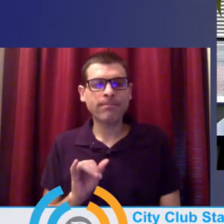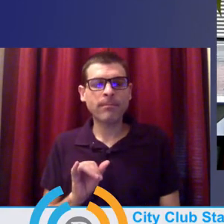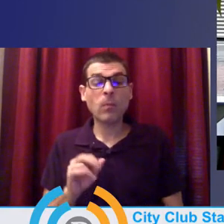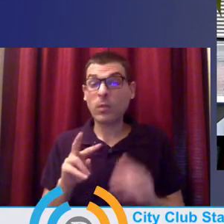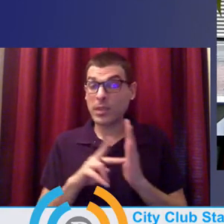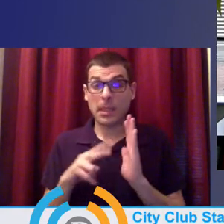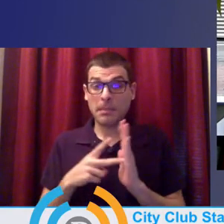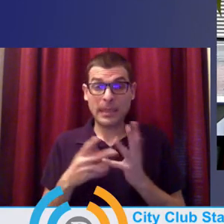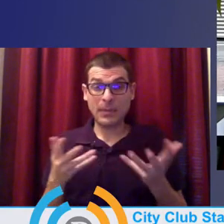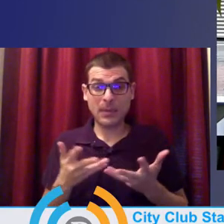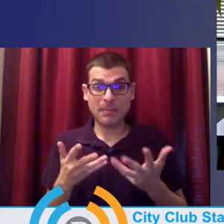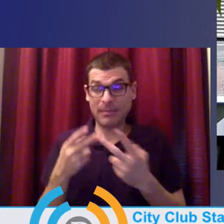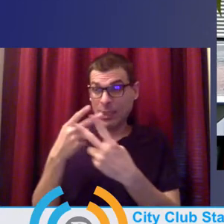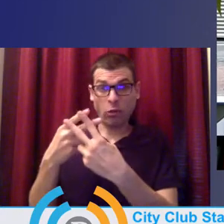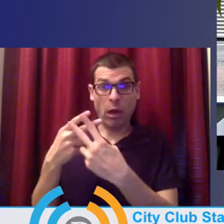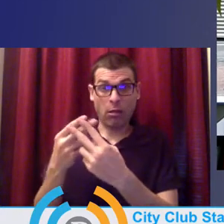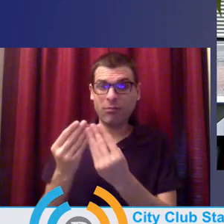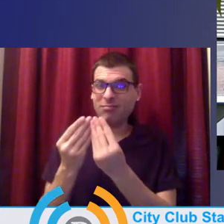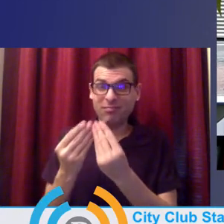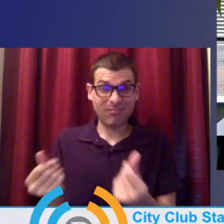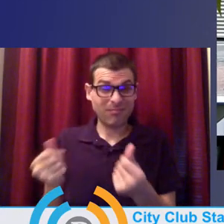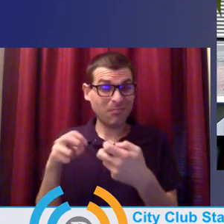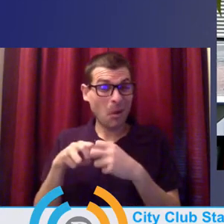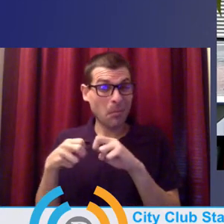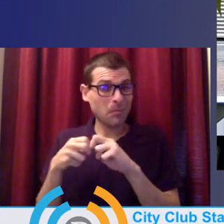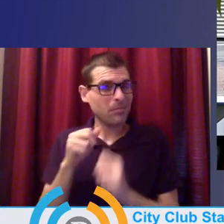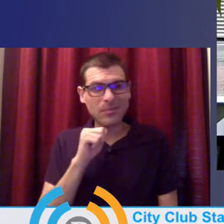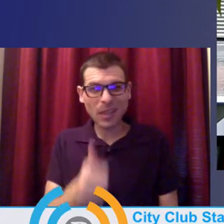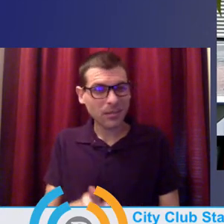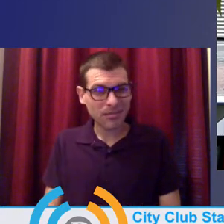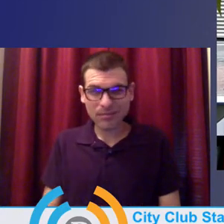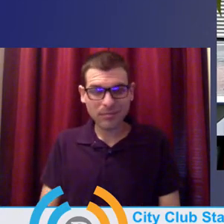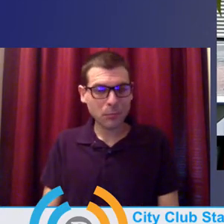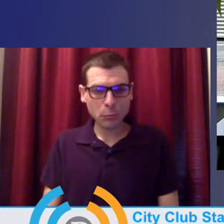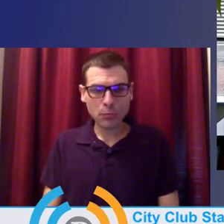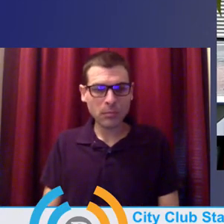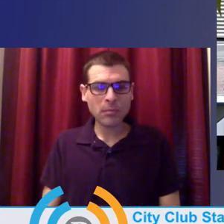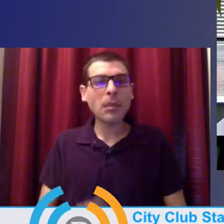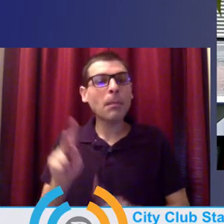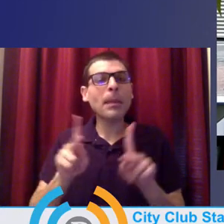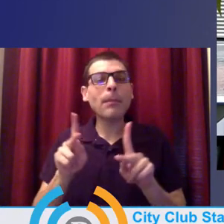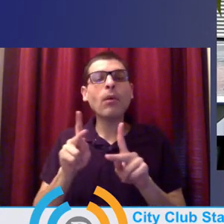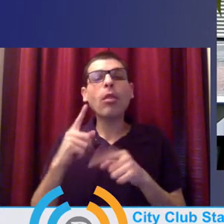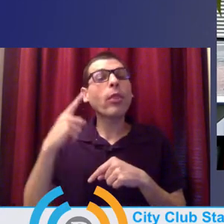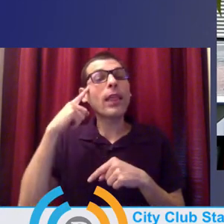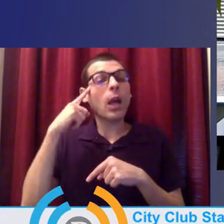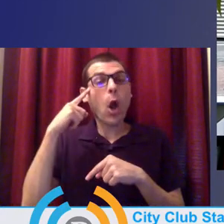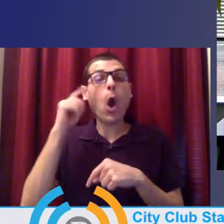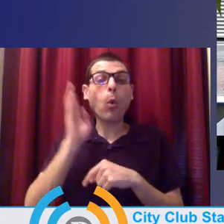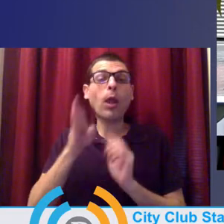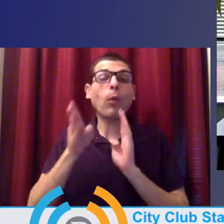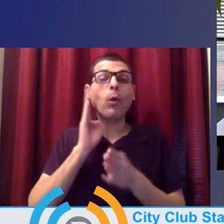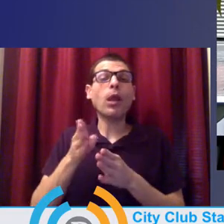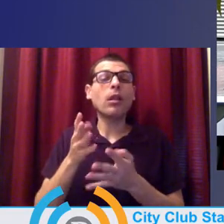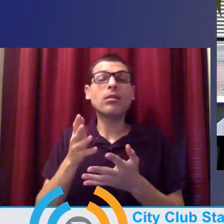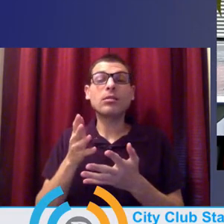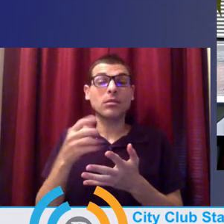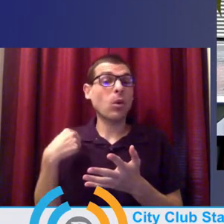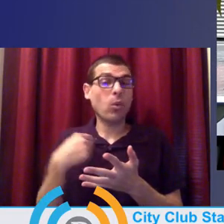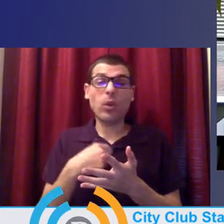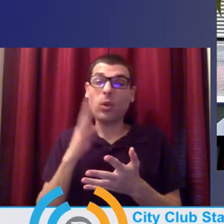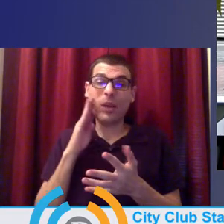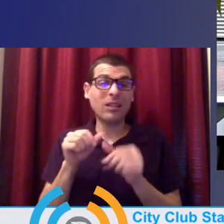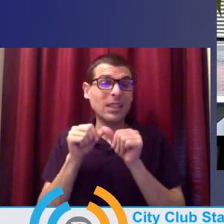jail is not the answer. It's not the only answer. And it's something that we've been working on for a long time and will continue to work on. Mm-hmm.